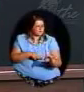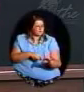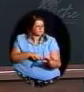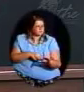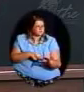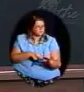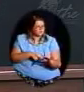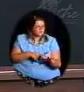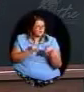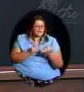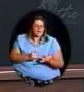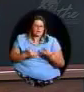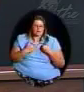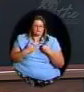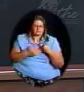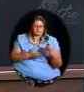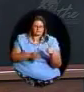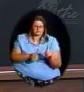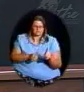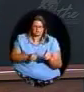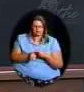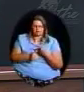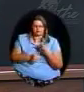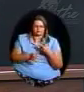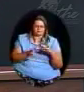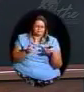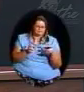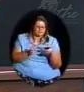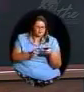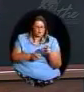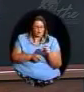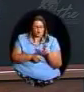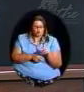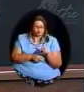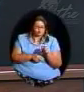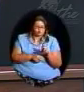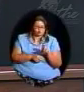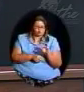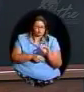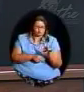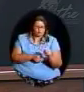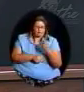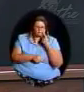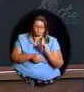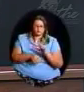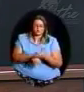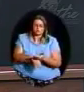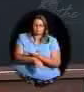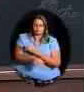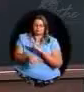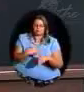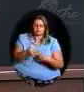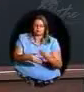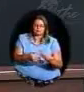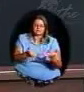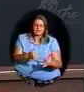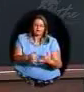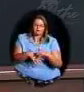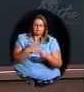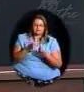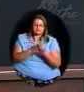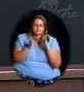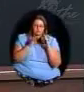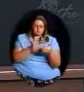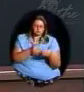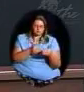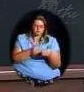this as your first round here with this new continuous improvement process, this would be the time then to really look at